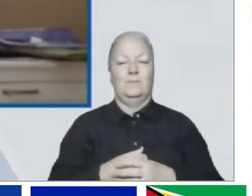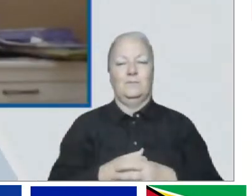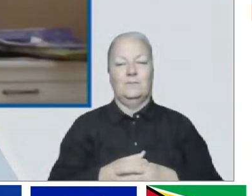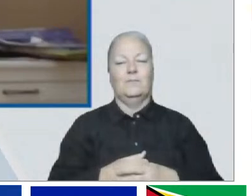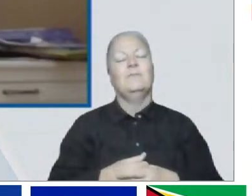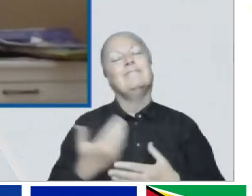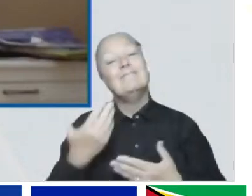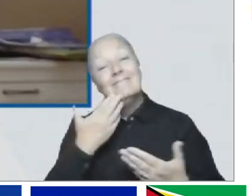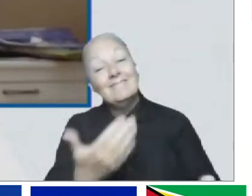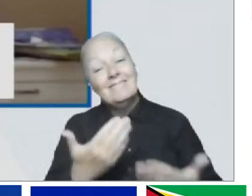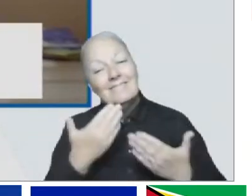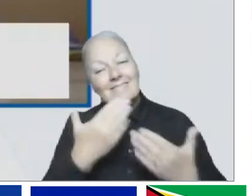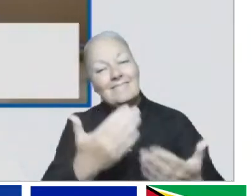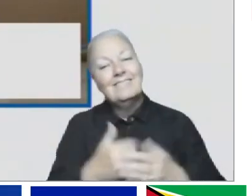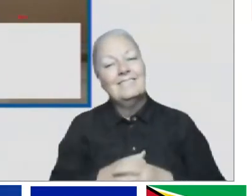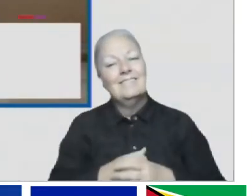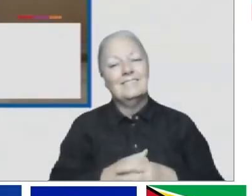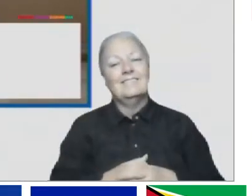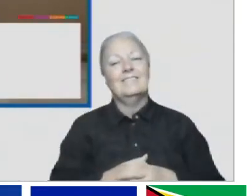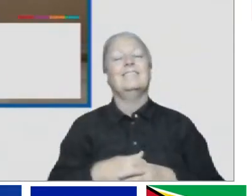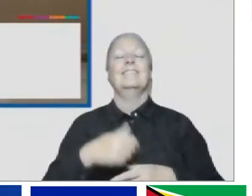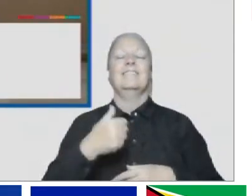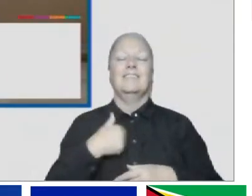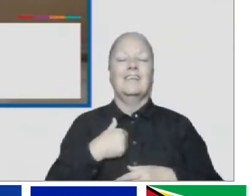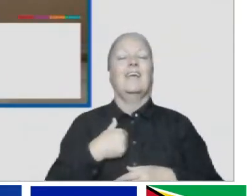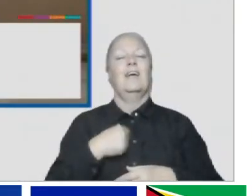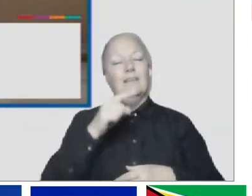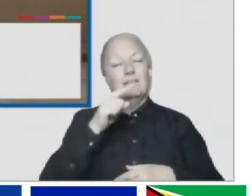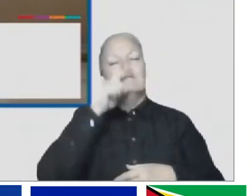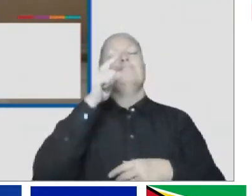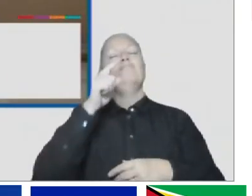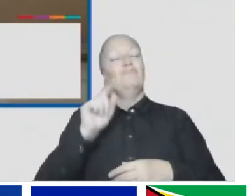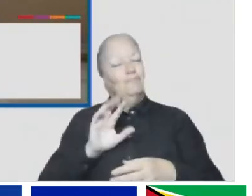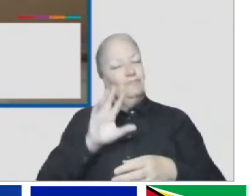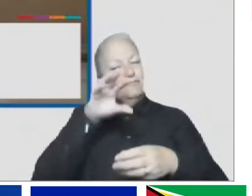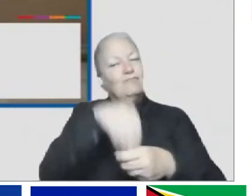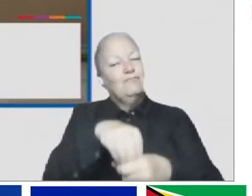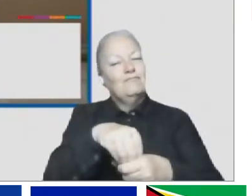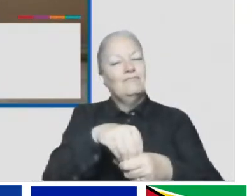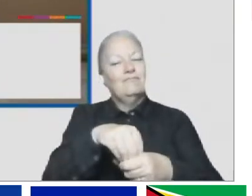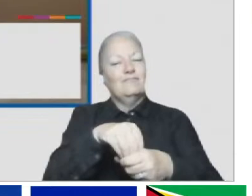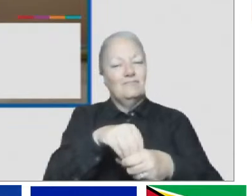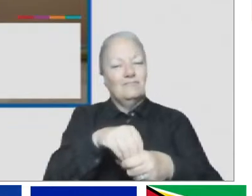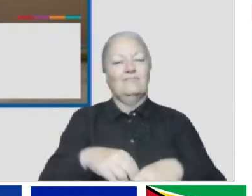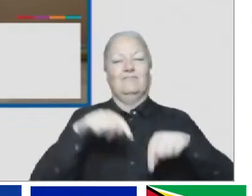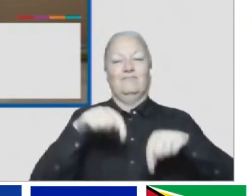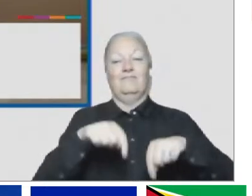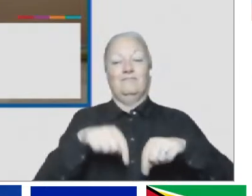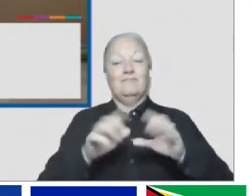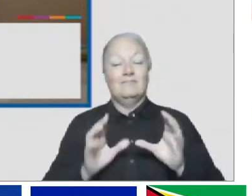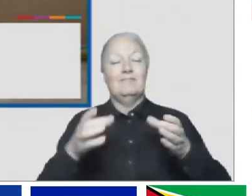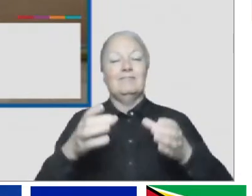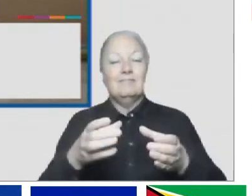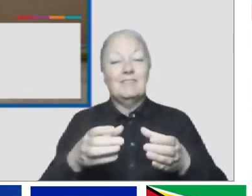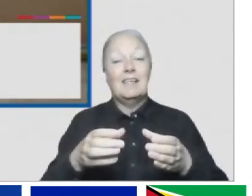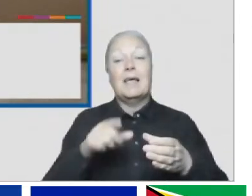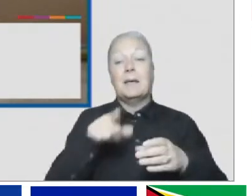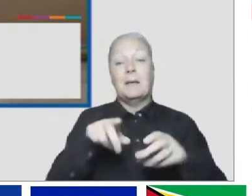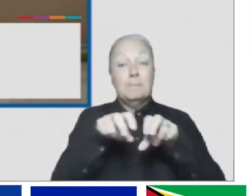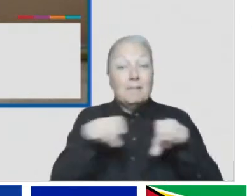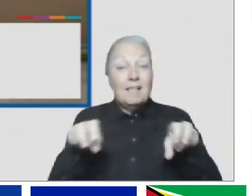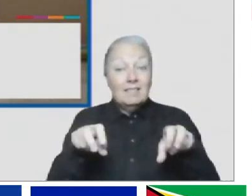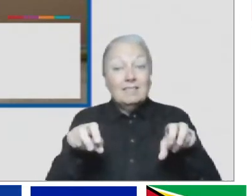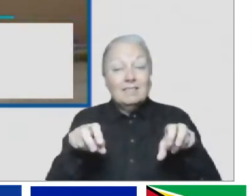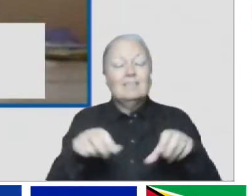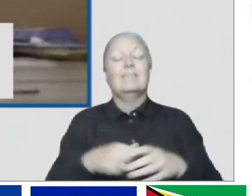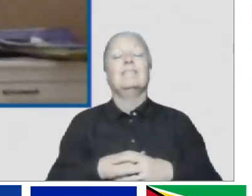privilege to be part of this group of panel and I had the privilege to listen to you and learn from